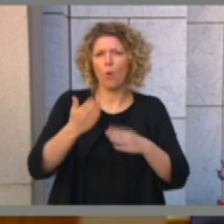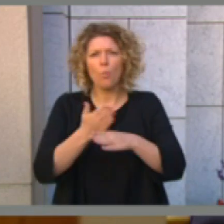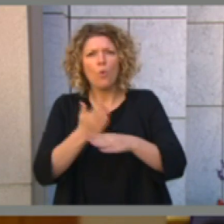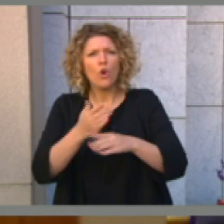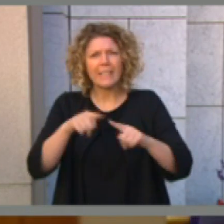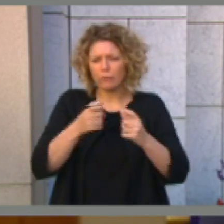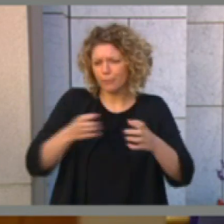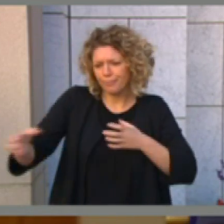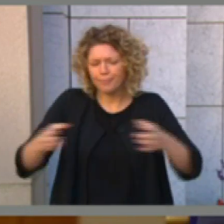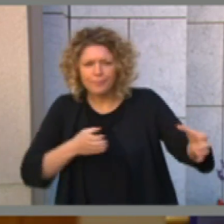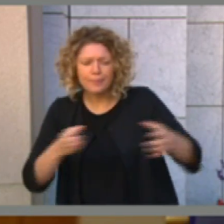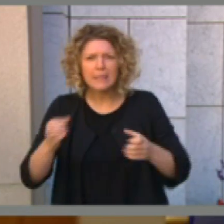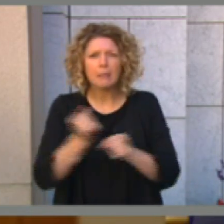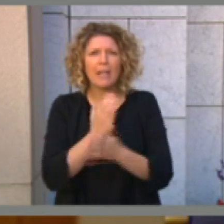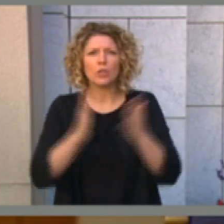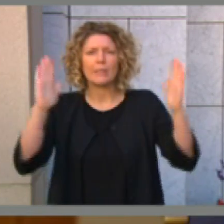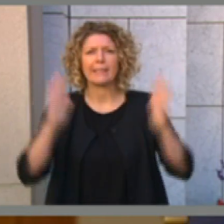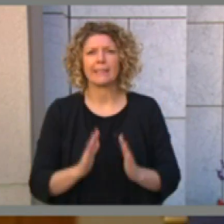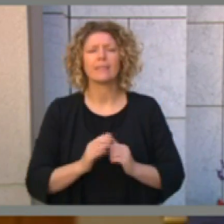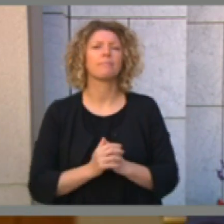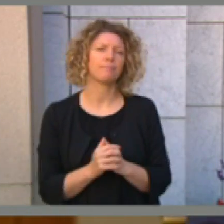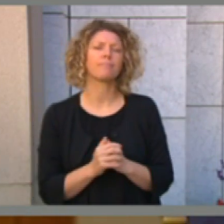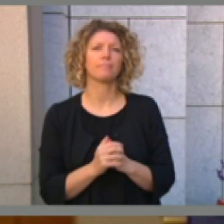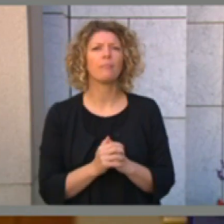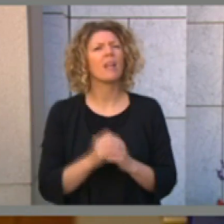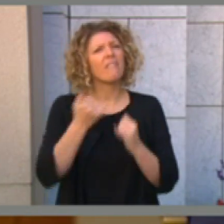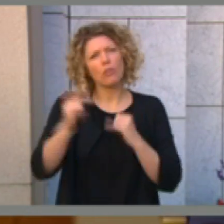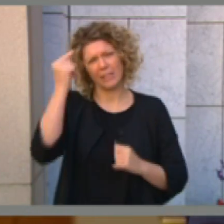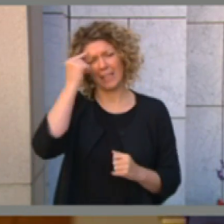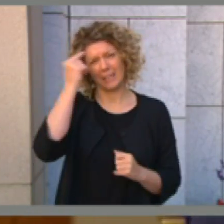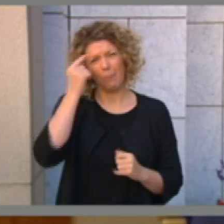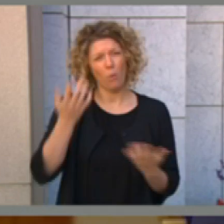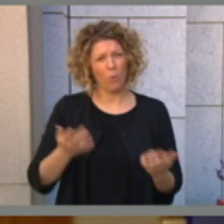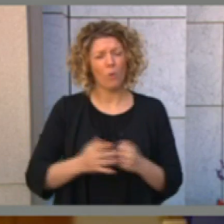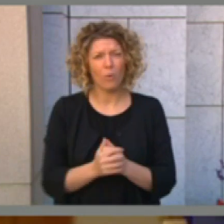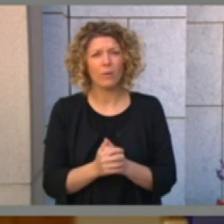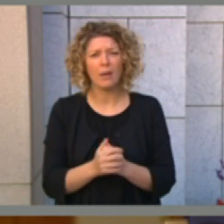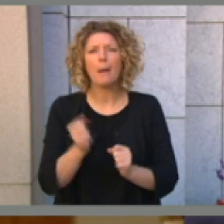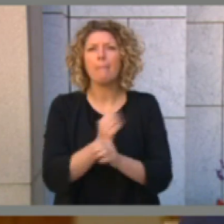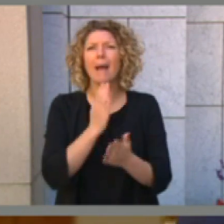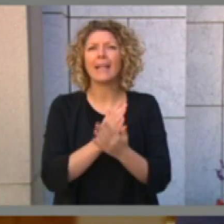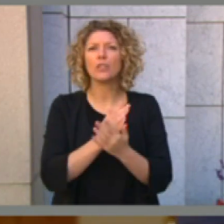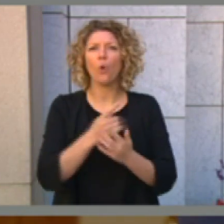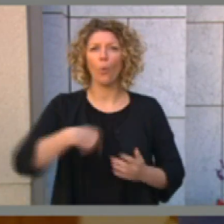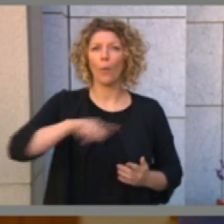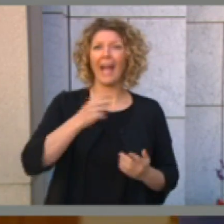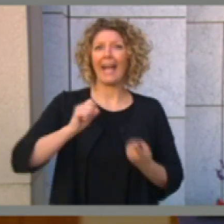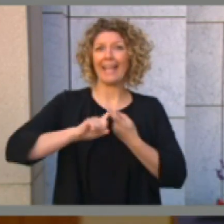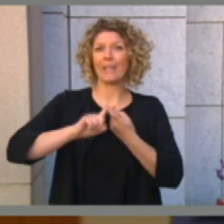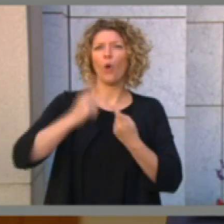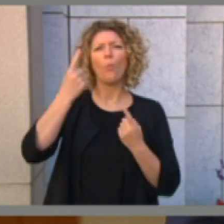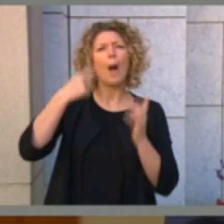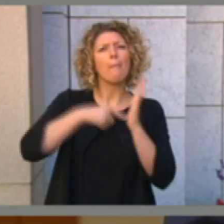the media you're doing similar things, which is sensible. That does two things. It ensures social distancing practices are